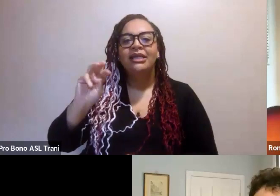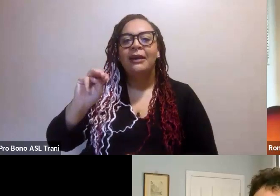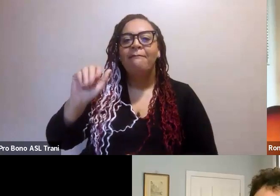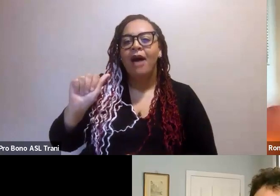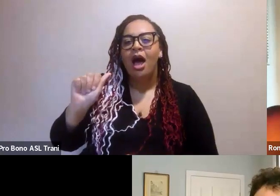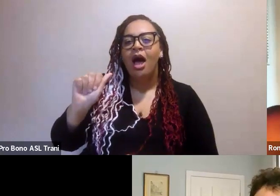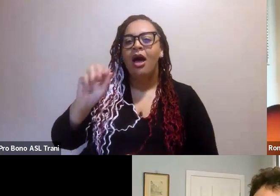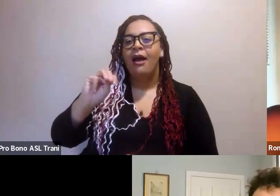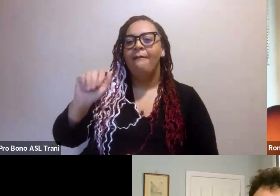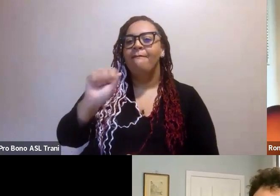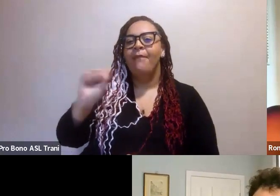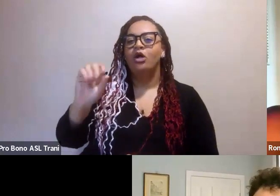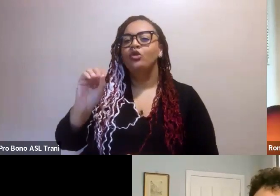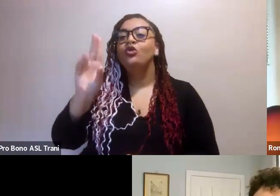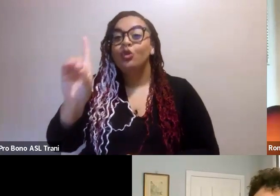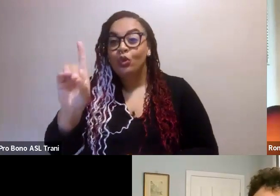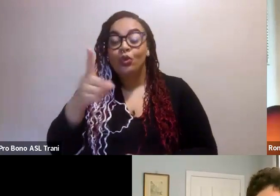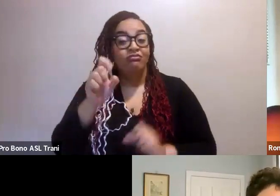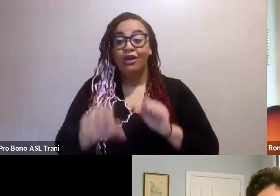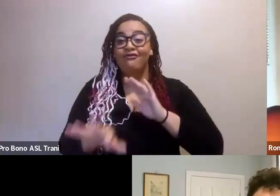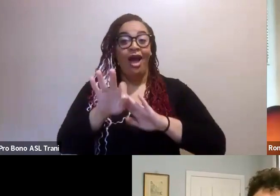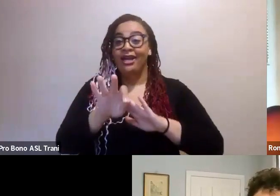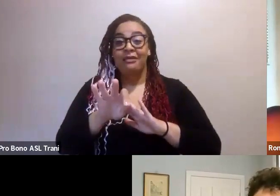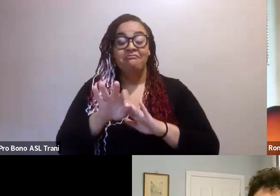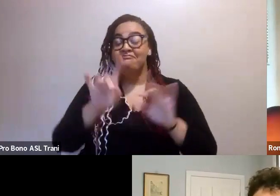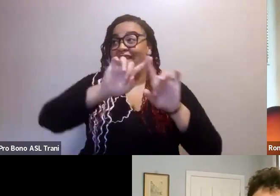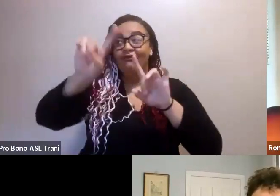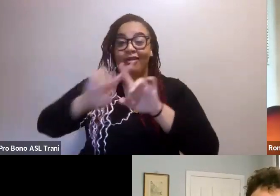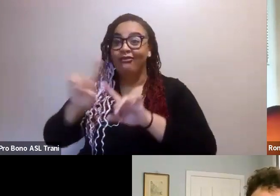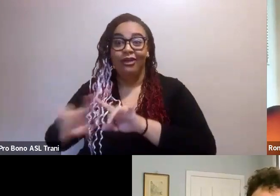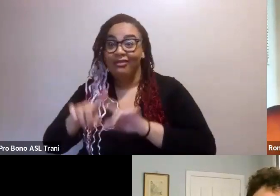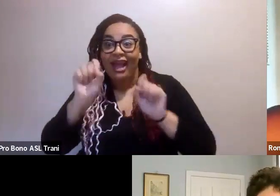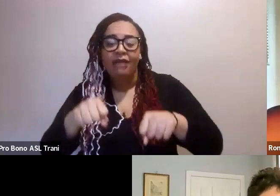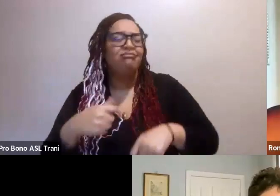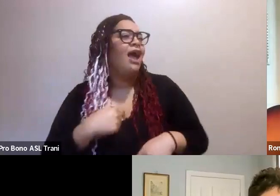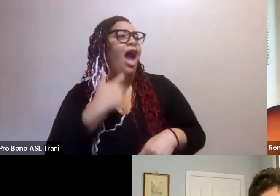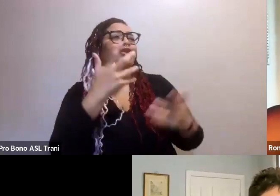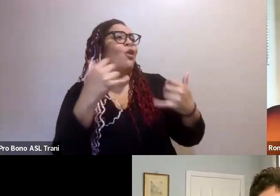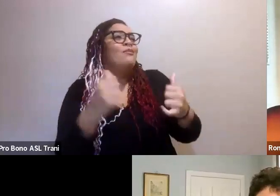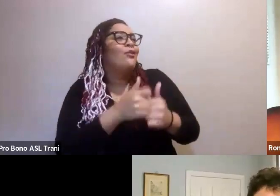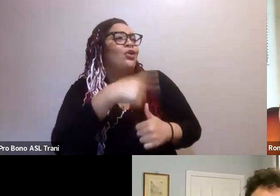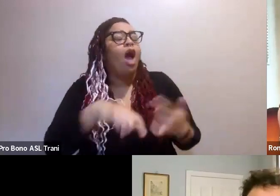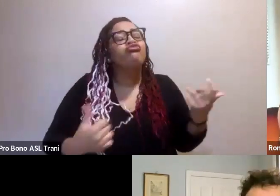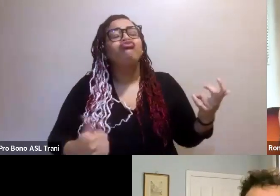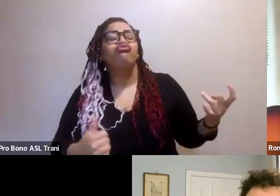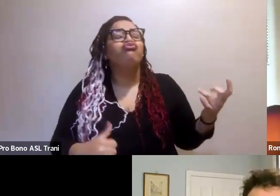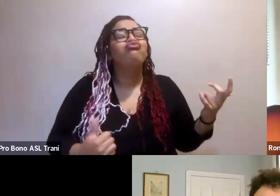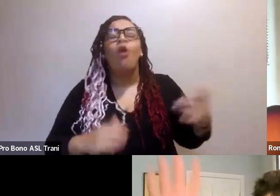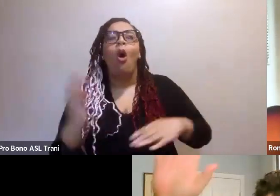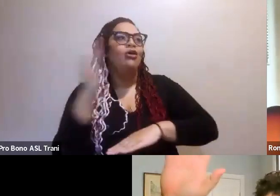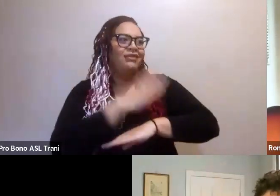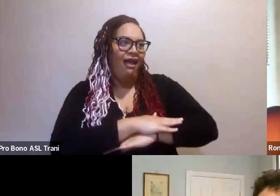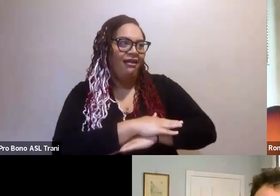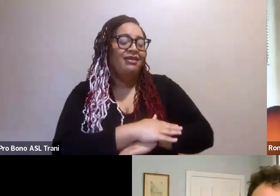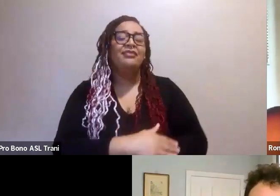Yeah, everywhere. I feel like I just want to jam all day with both of you. I don't know. Yeah. Yeah. So much fun. Ron, thank you.